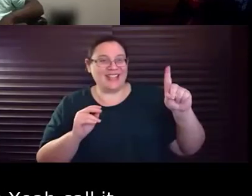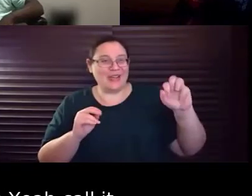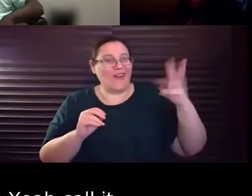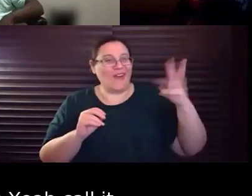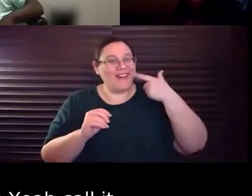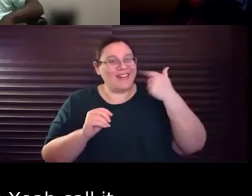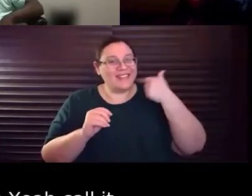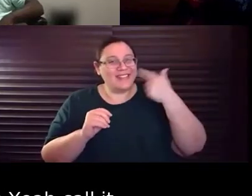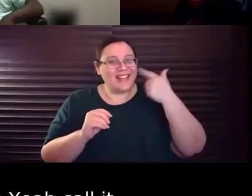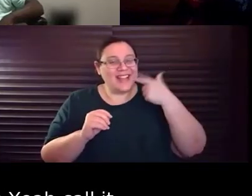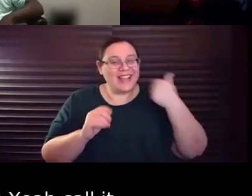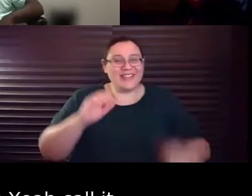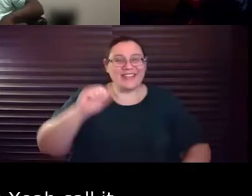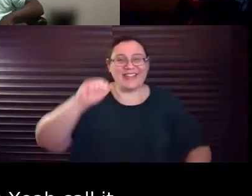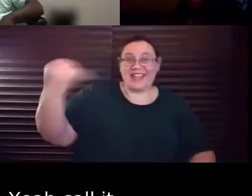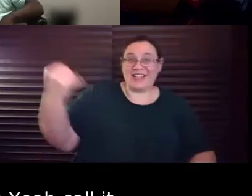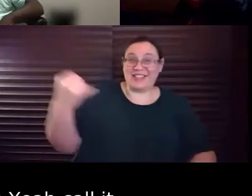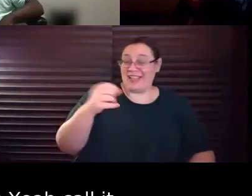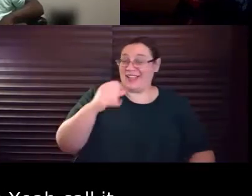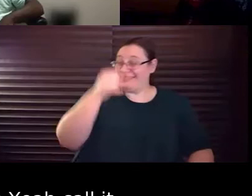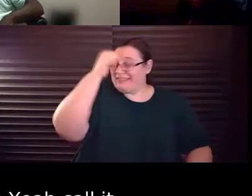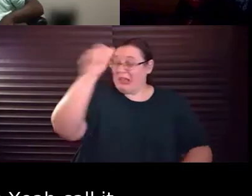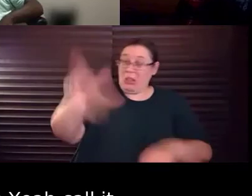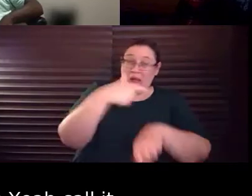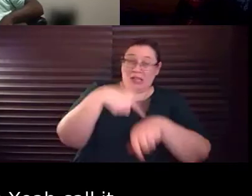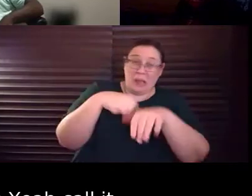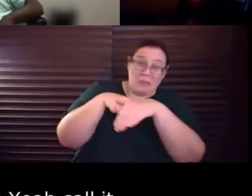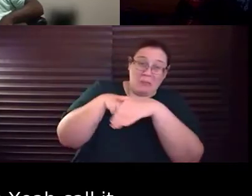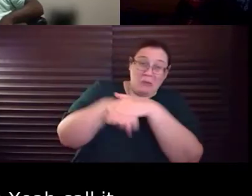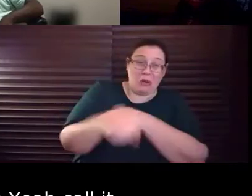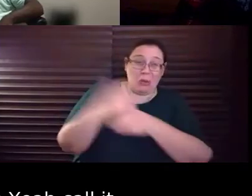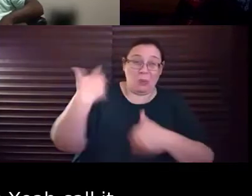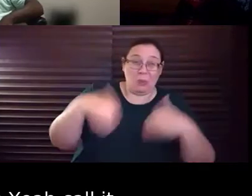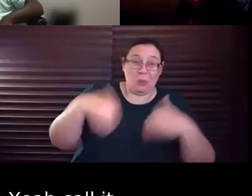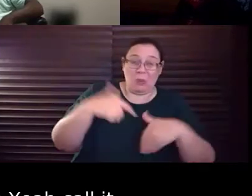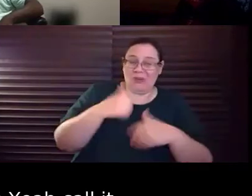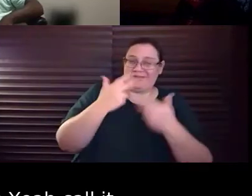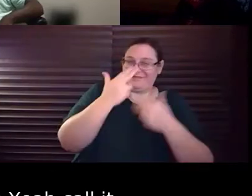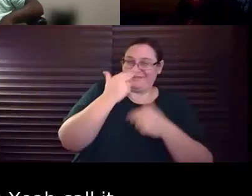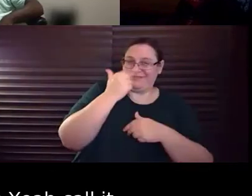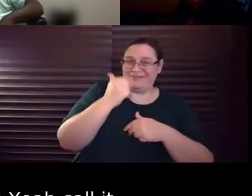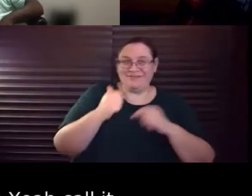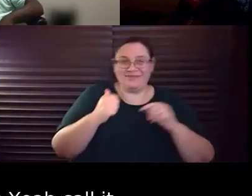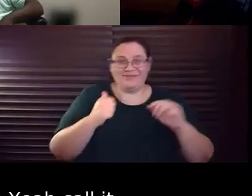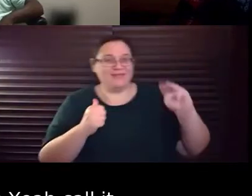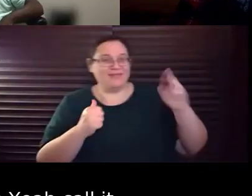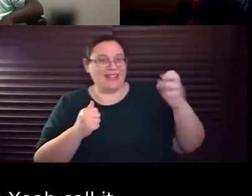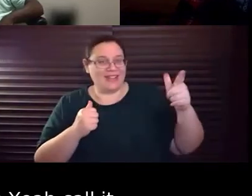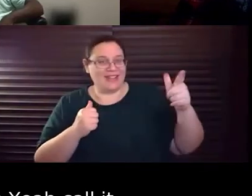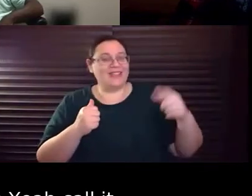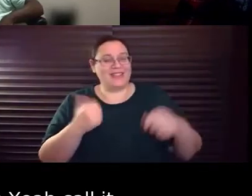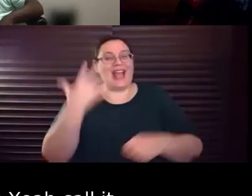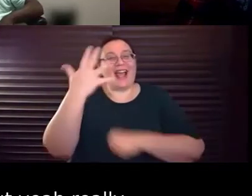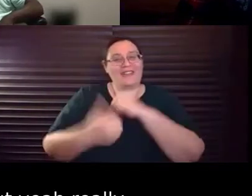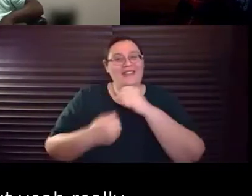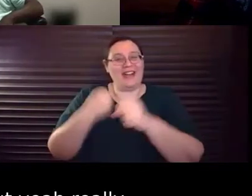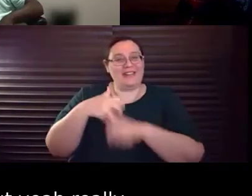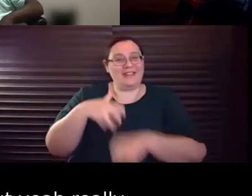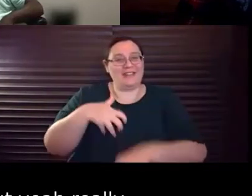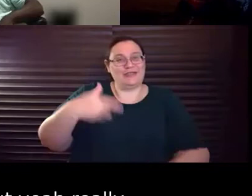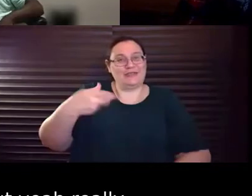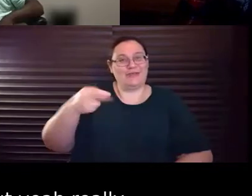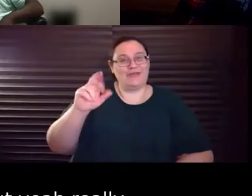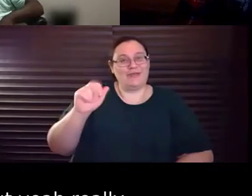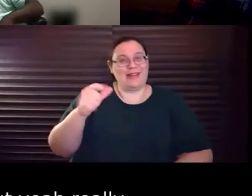Ooh, long birth. Yeah. Yeah, it's like a we call it like the 5-year pregnancy. That's